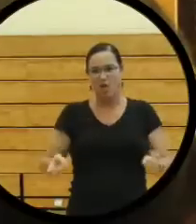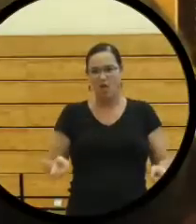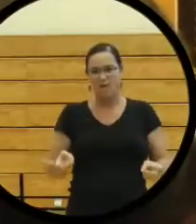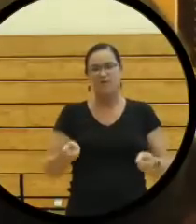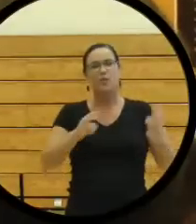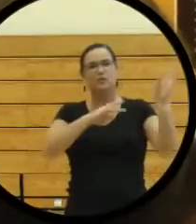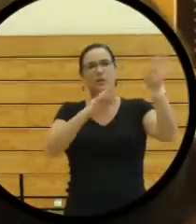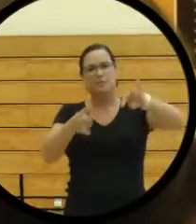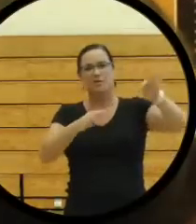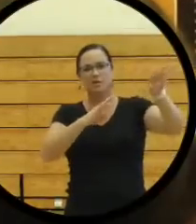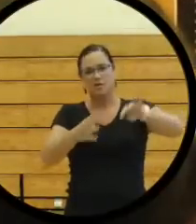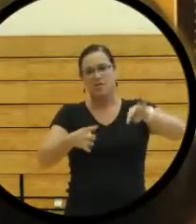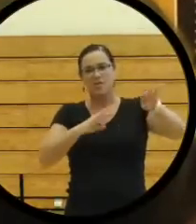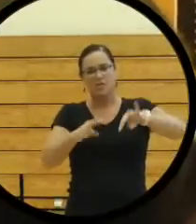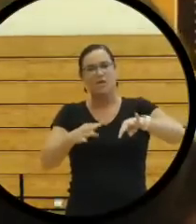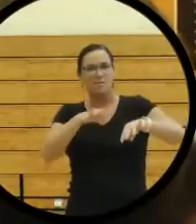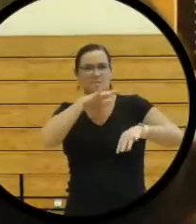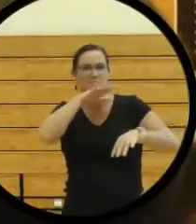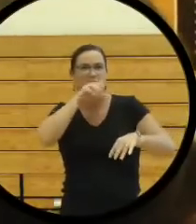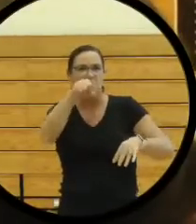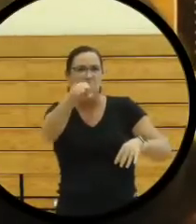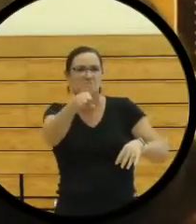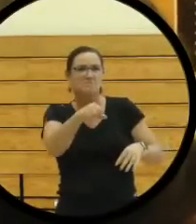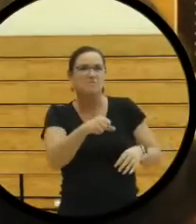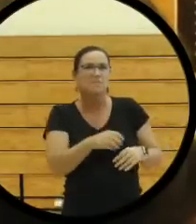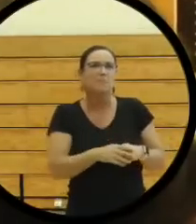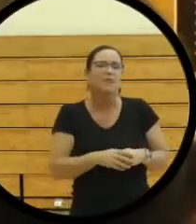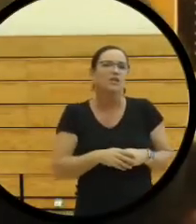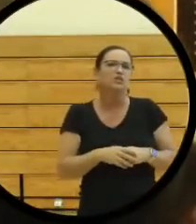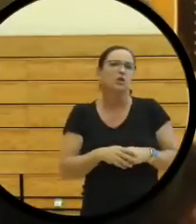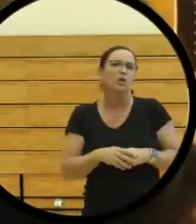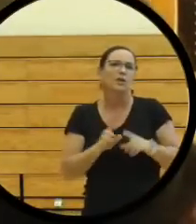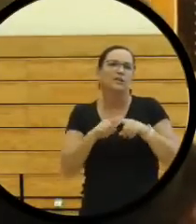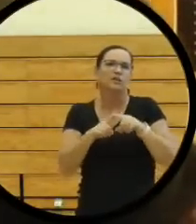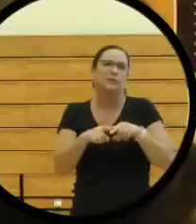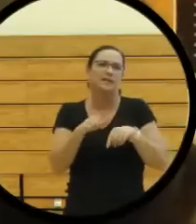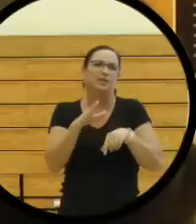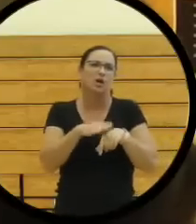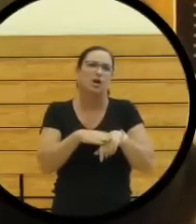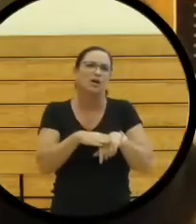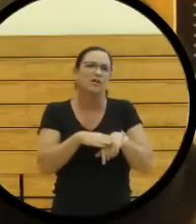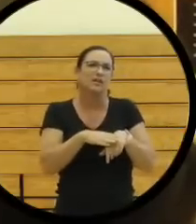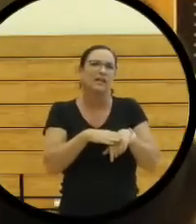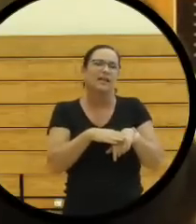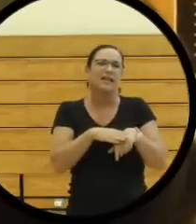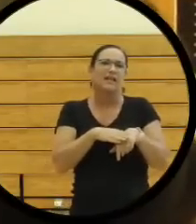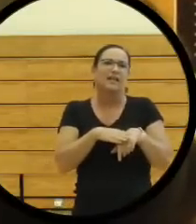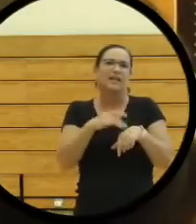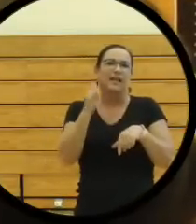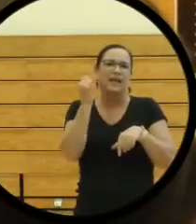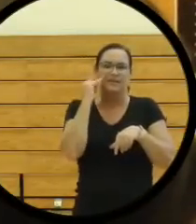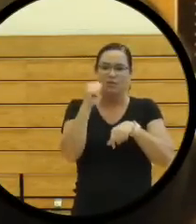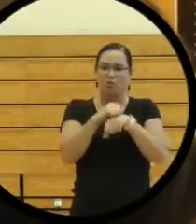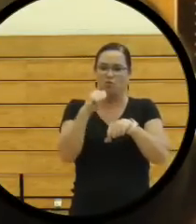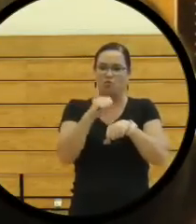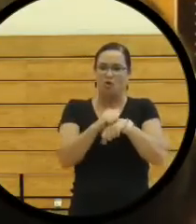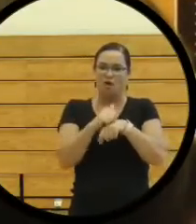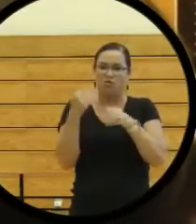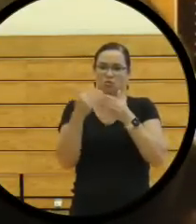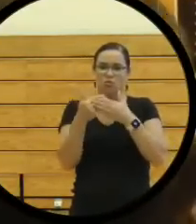landslides associated with those. So it just depends on how close to falling the rock is already,